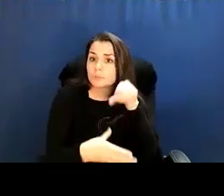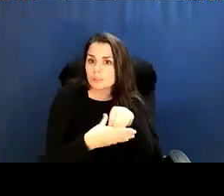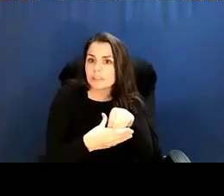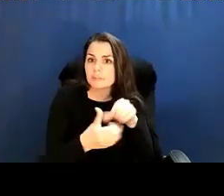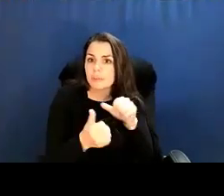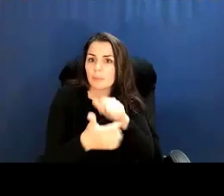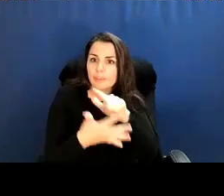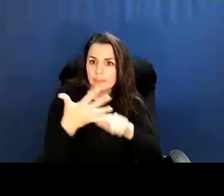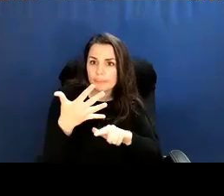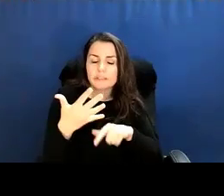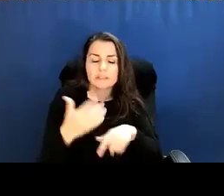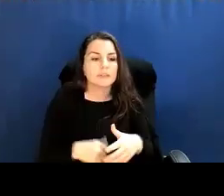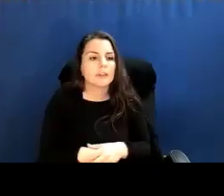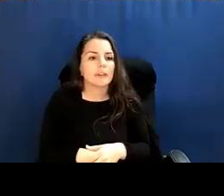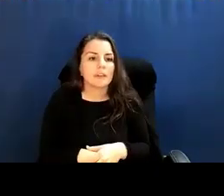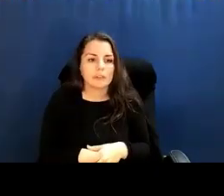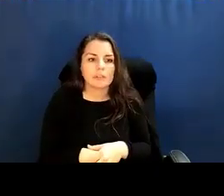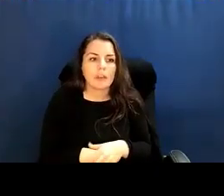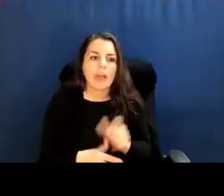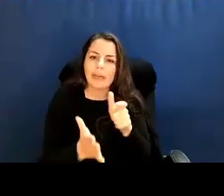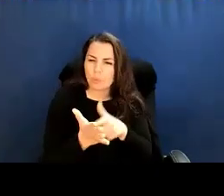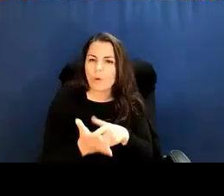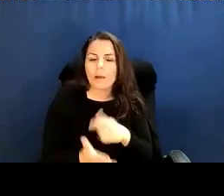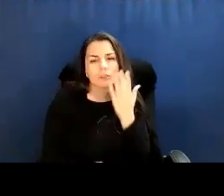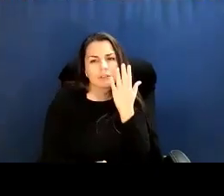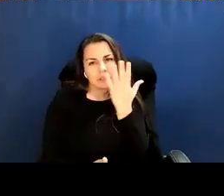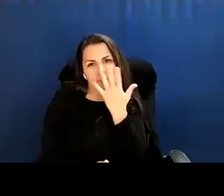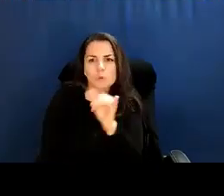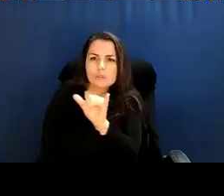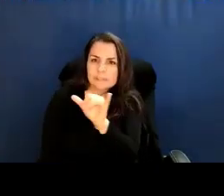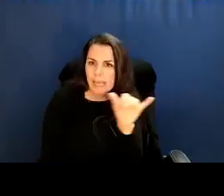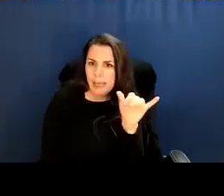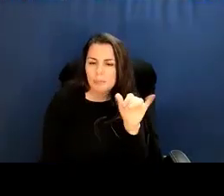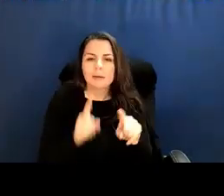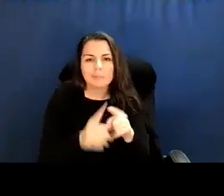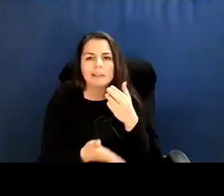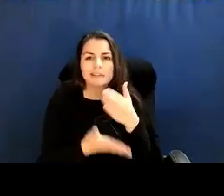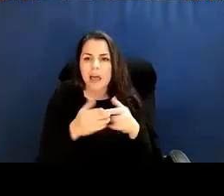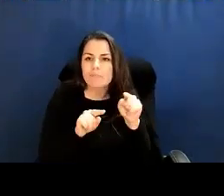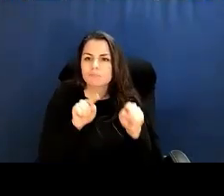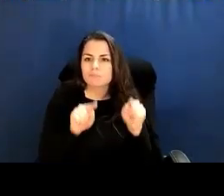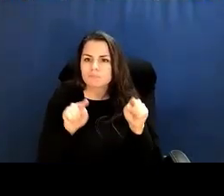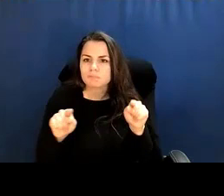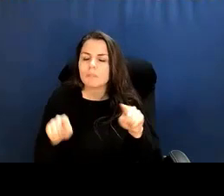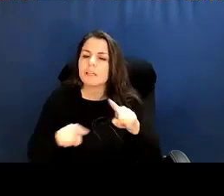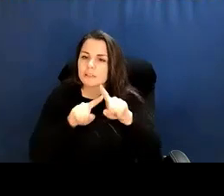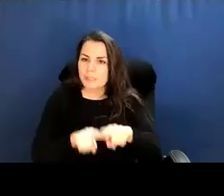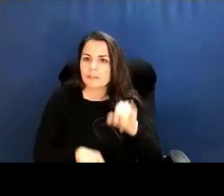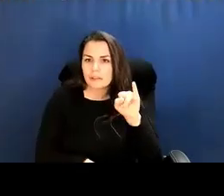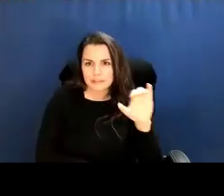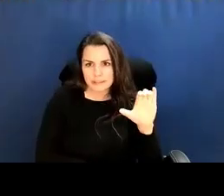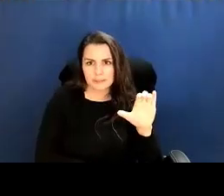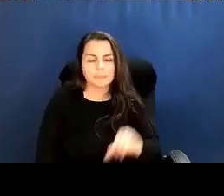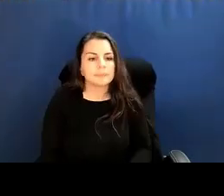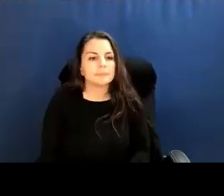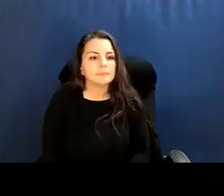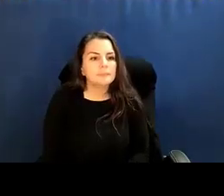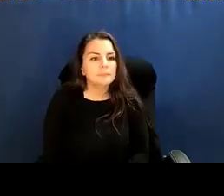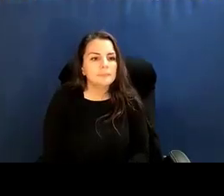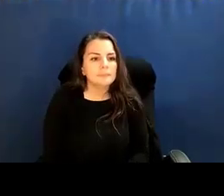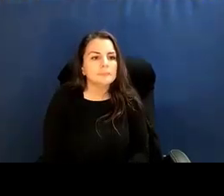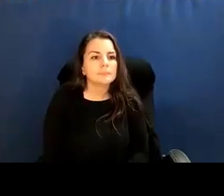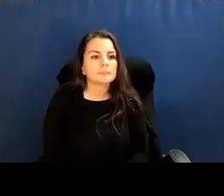about. And the requirements are quite similar, although there's some subtle differences from institute to institute.